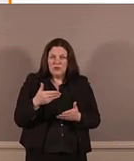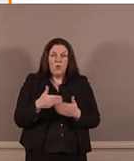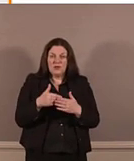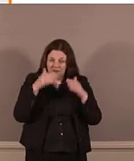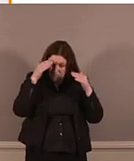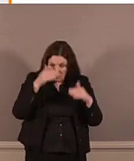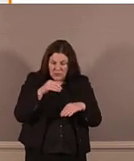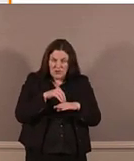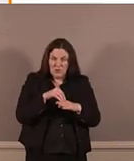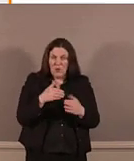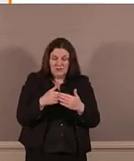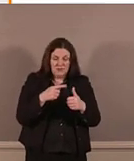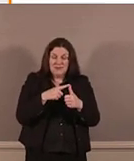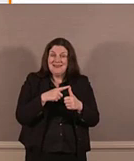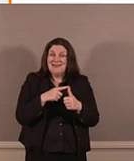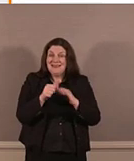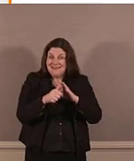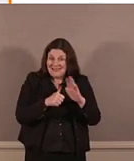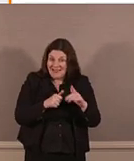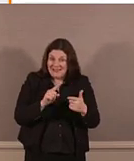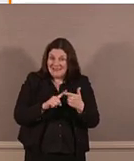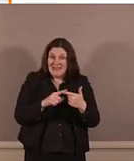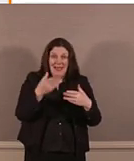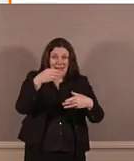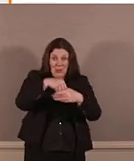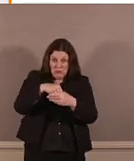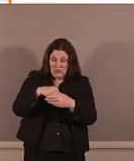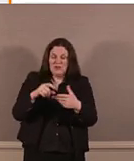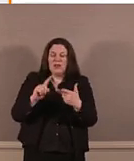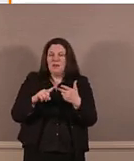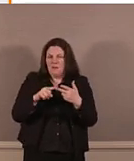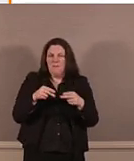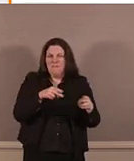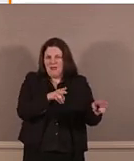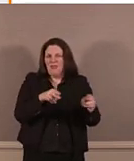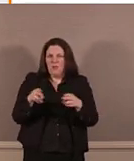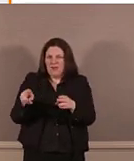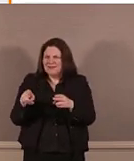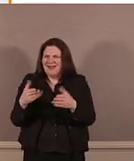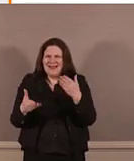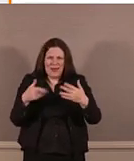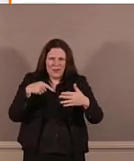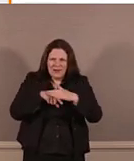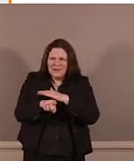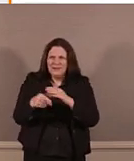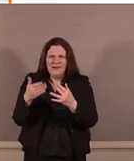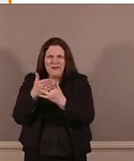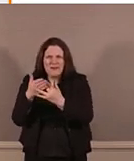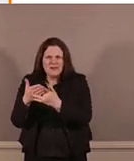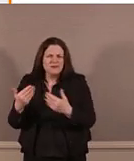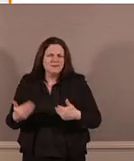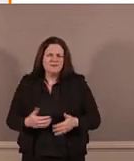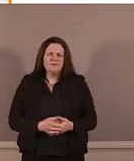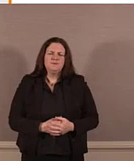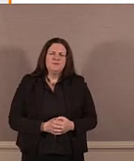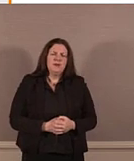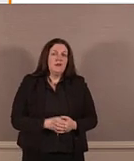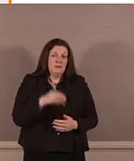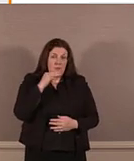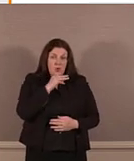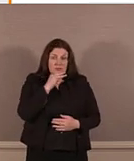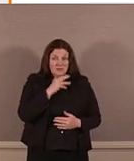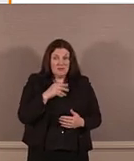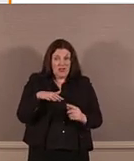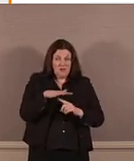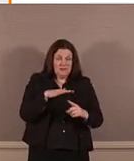on skills, inclusion and pathways. And these are critical areas.